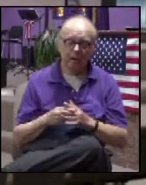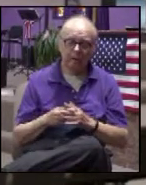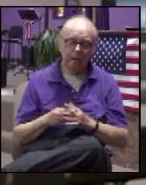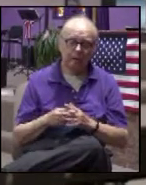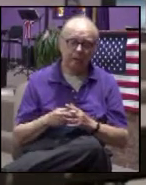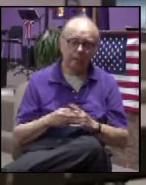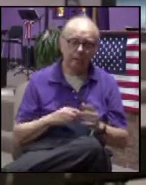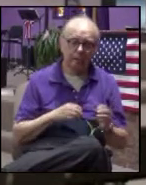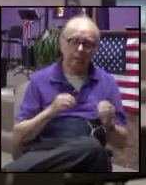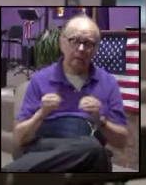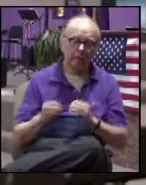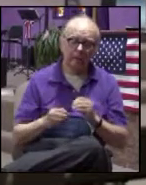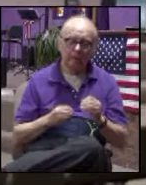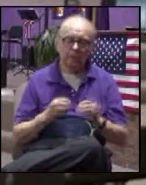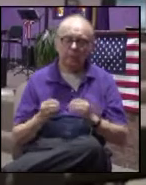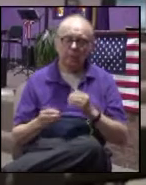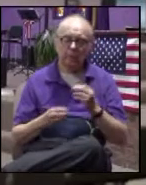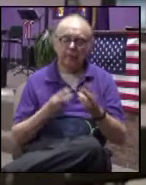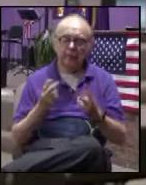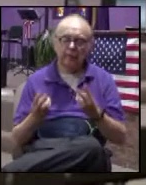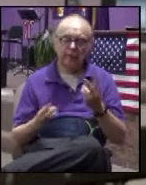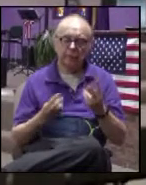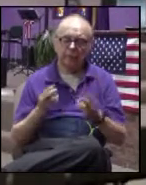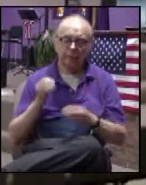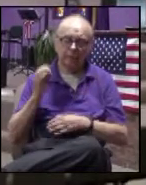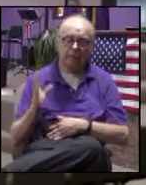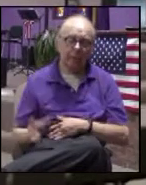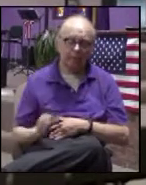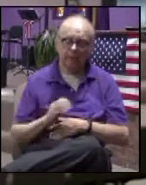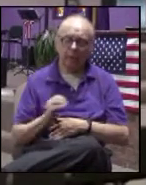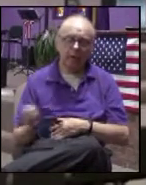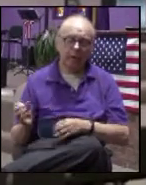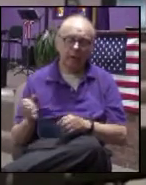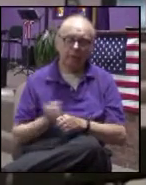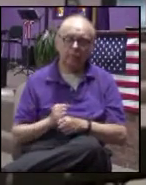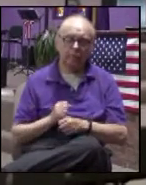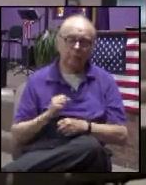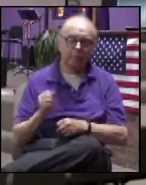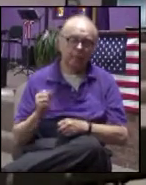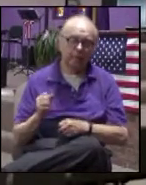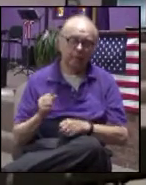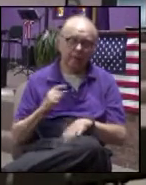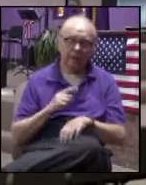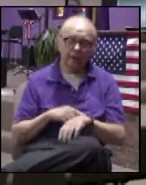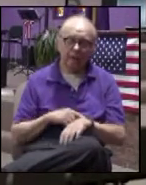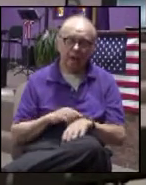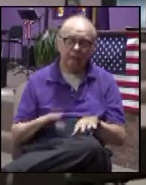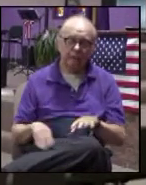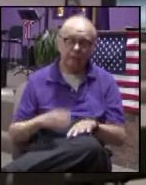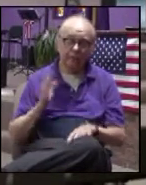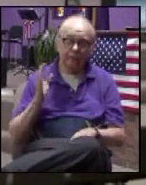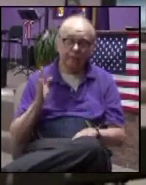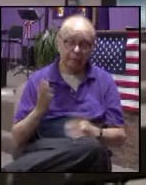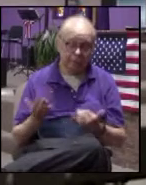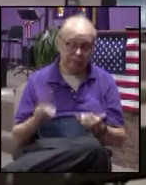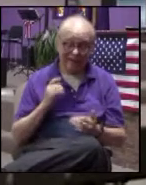visiting preachers. And you're all going to get your shot at doing the sermon.